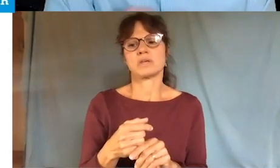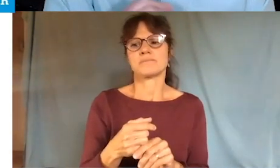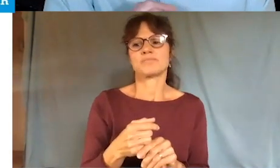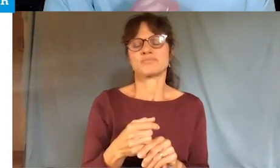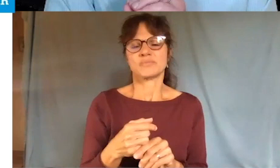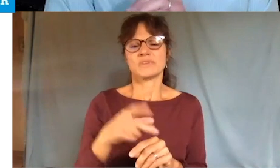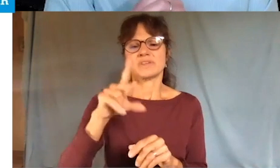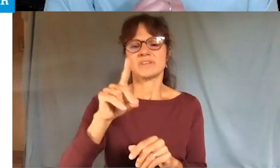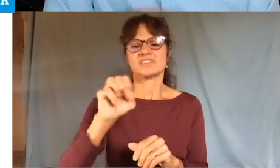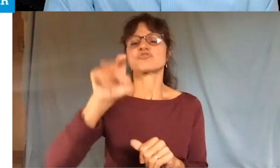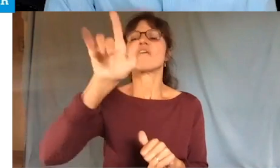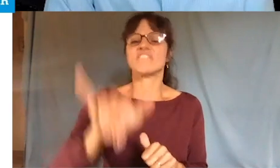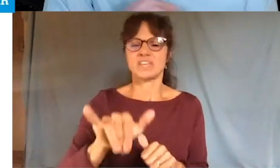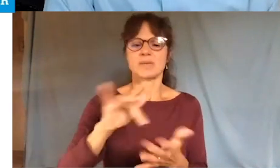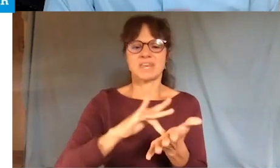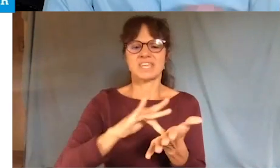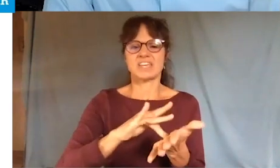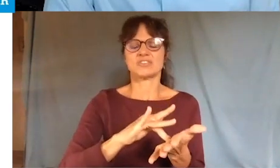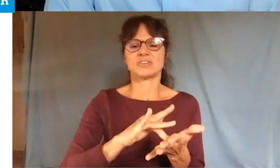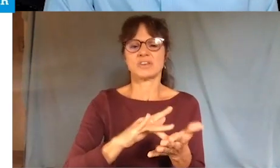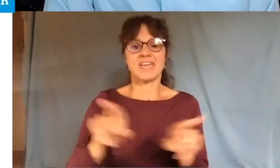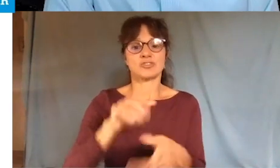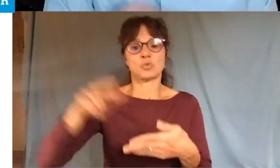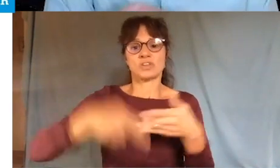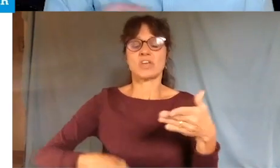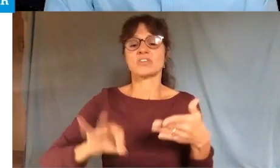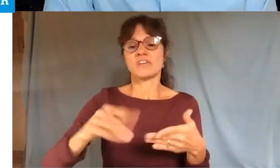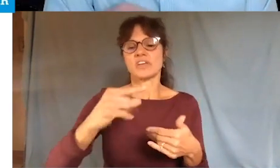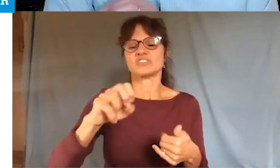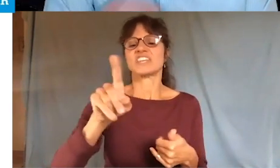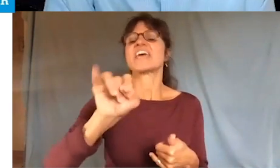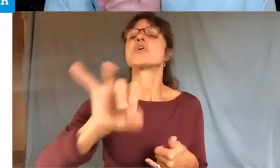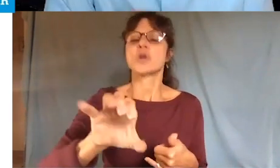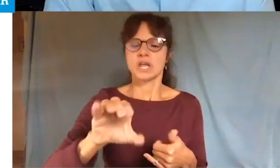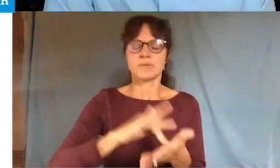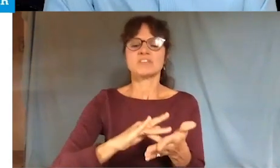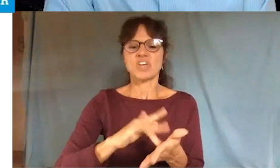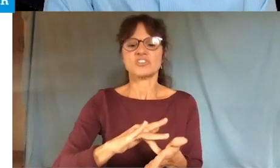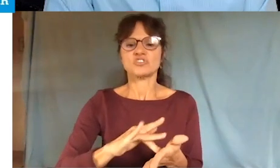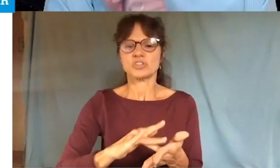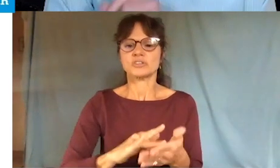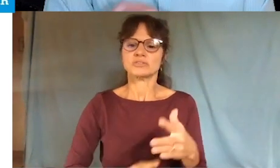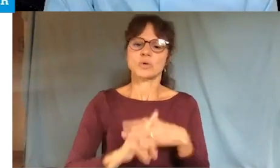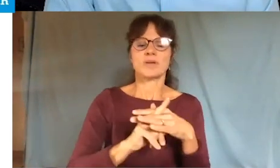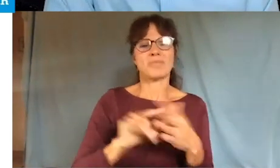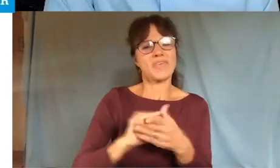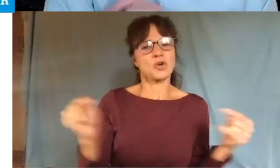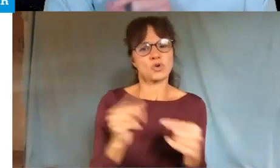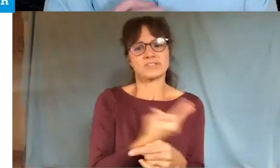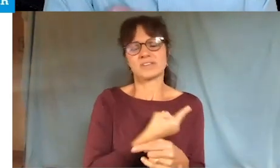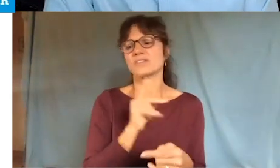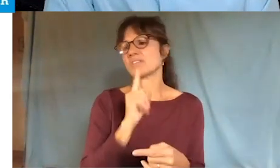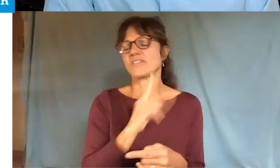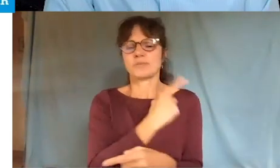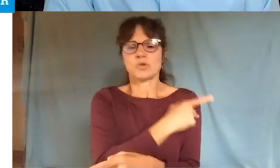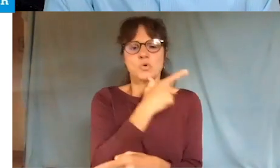Descovy medication in result of the generic coming on board. And where that really hurts and affects us is there are definitely patients that I think